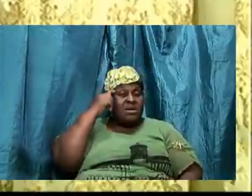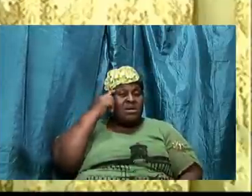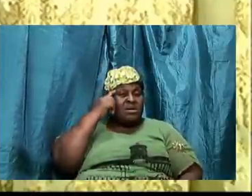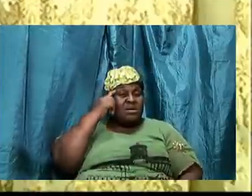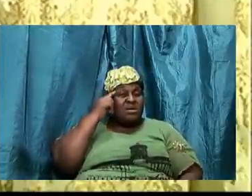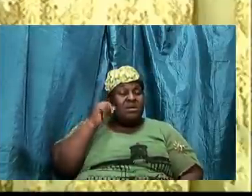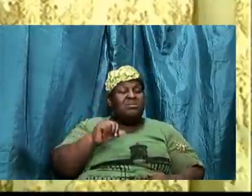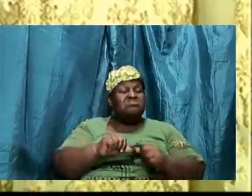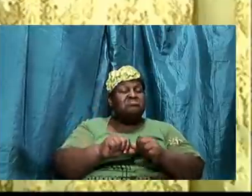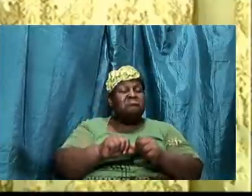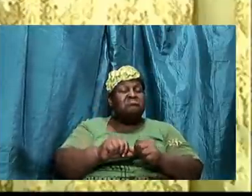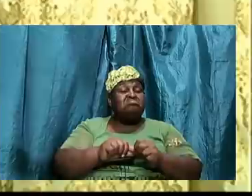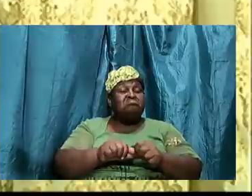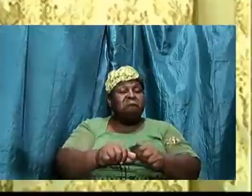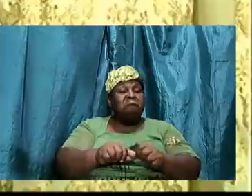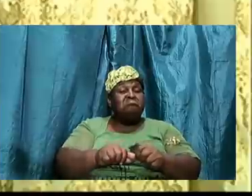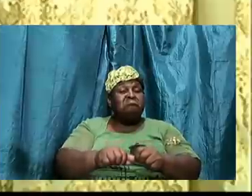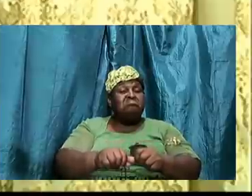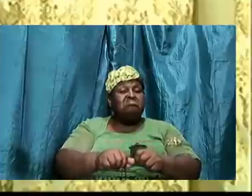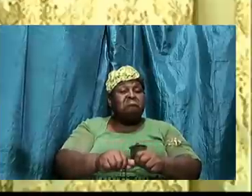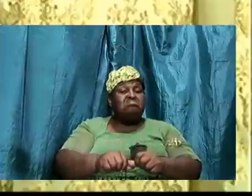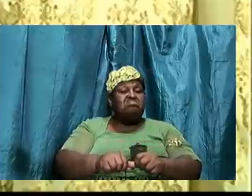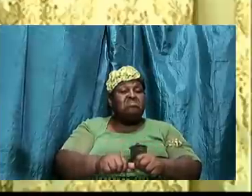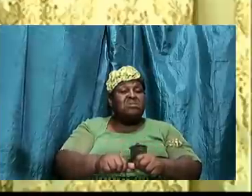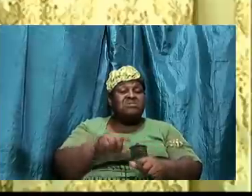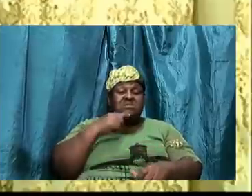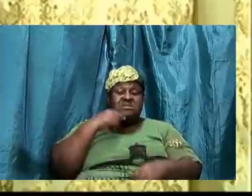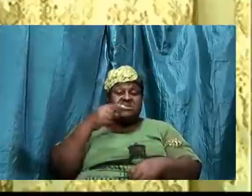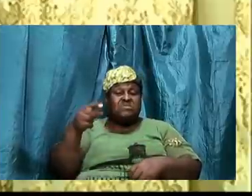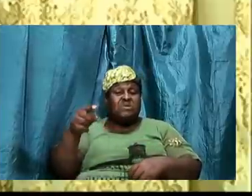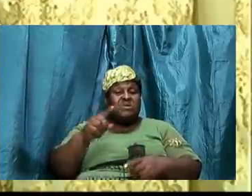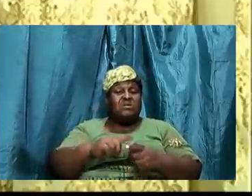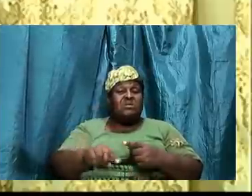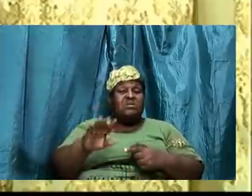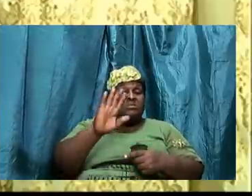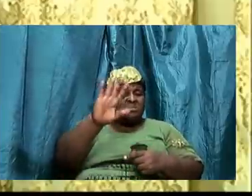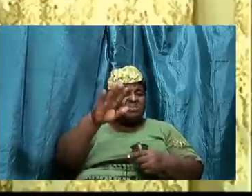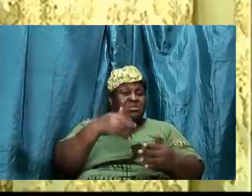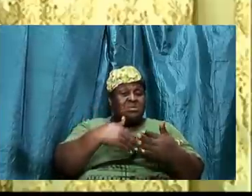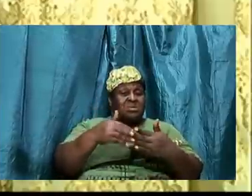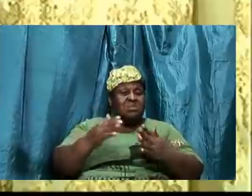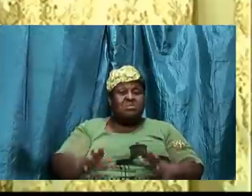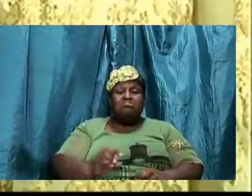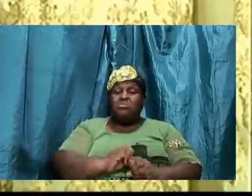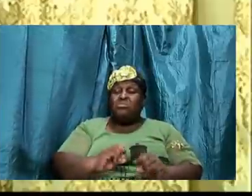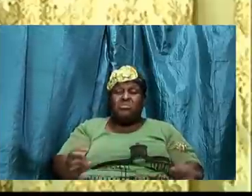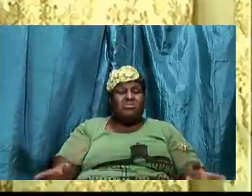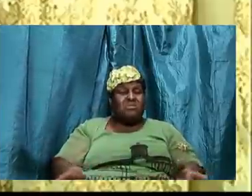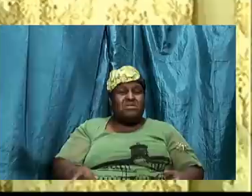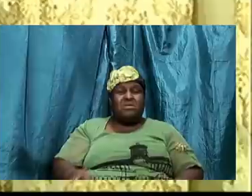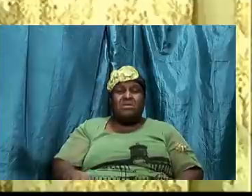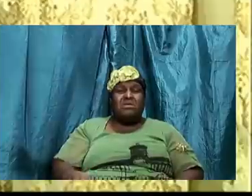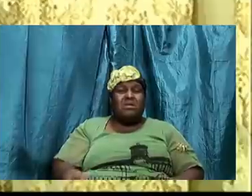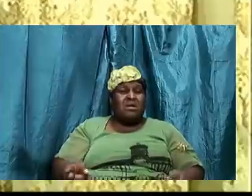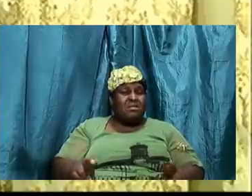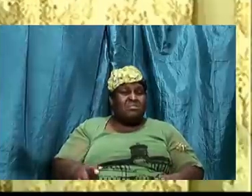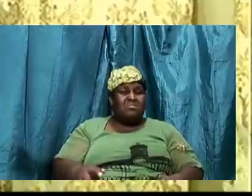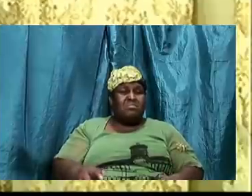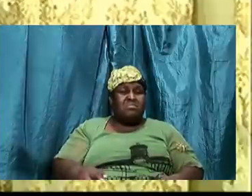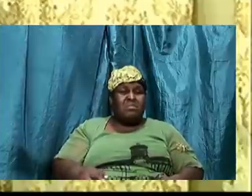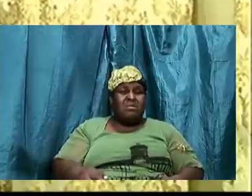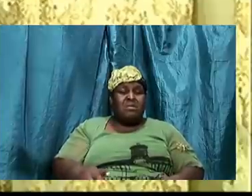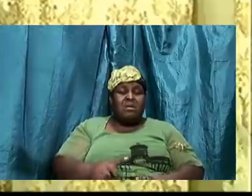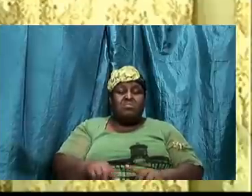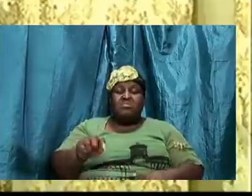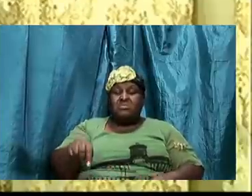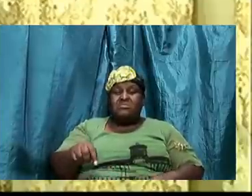And if you check your neighbor and talk to your neighbor, nothing don't go like how you think. But this is what the adversary